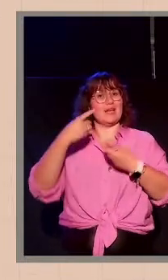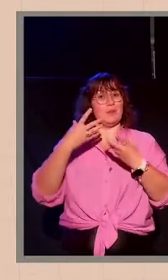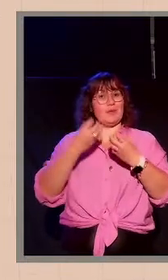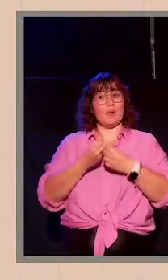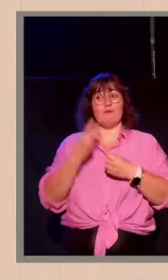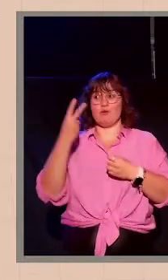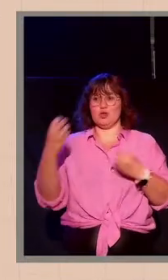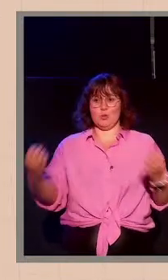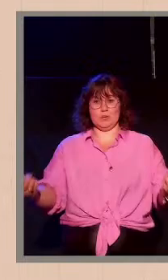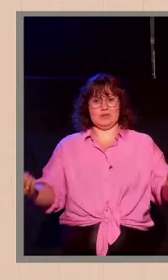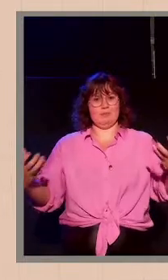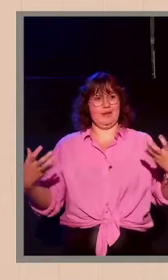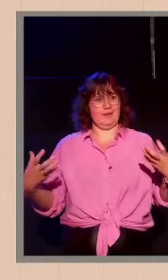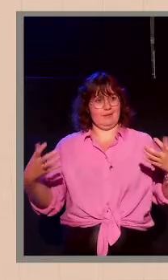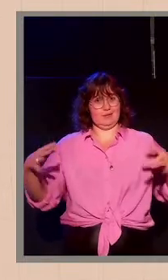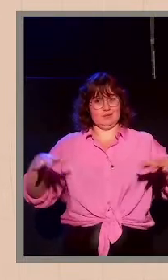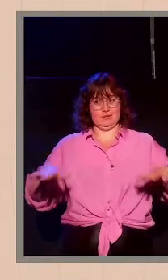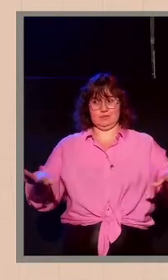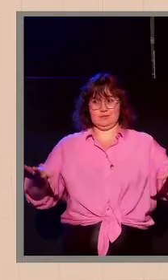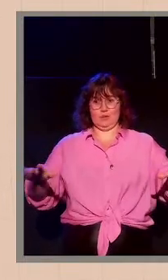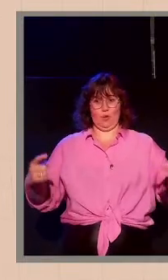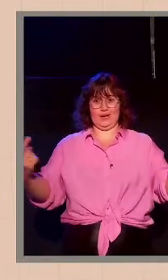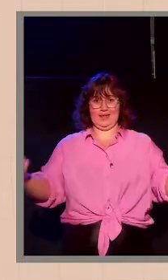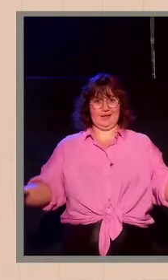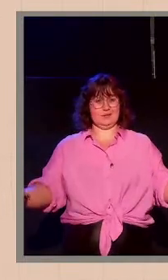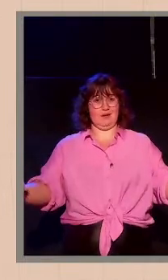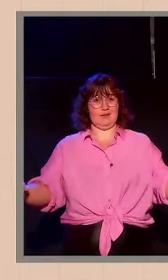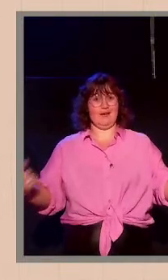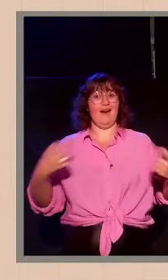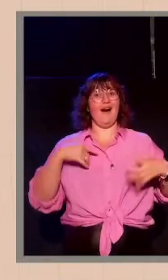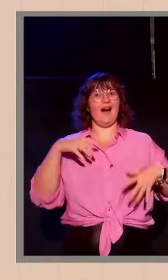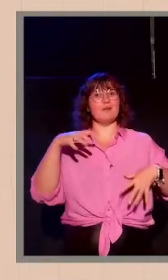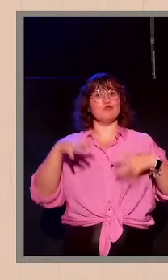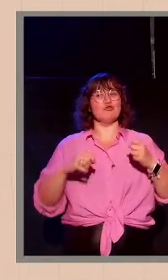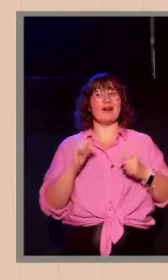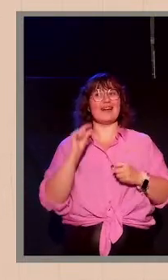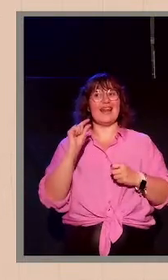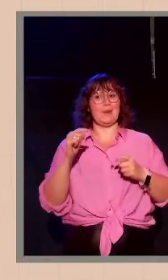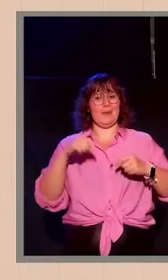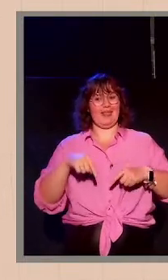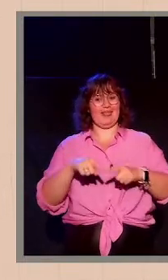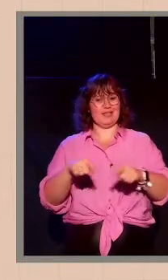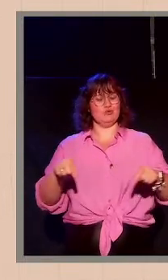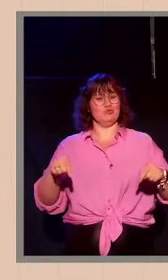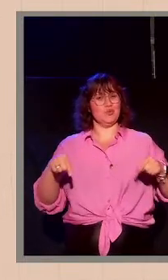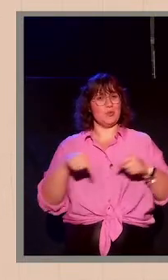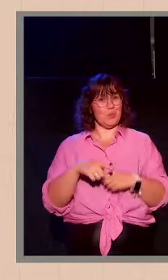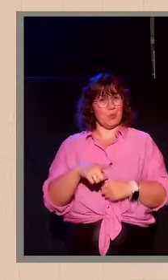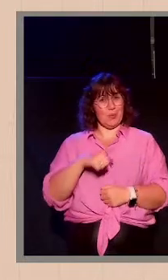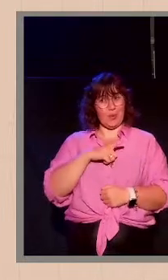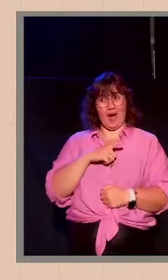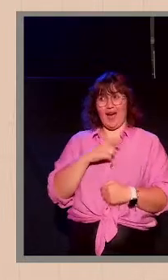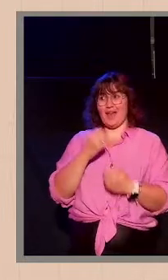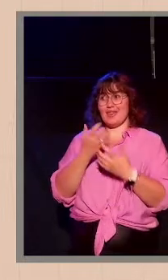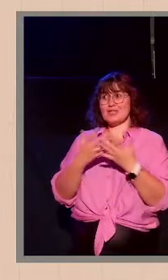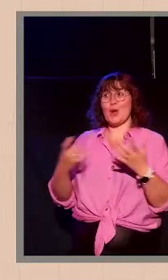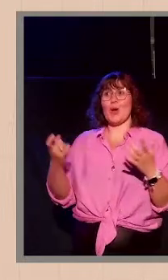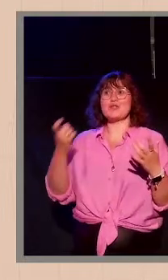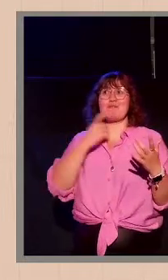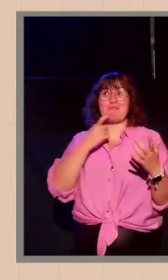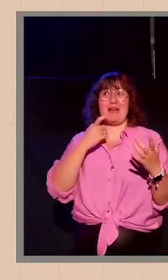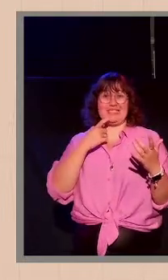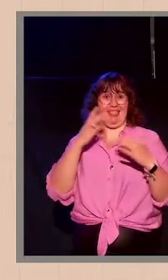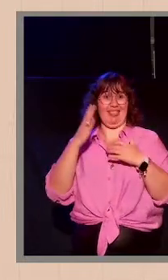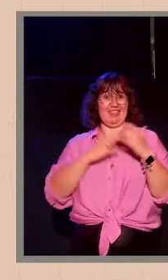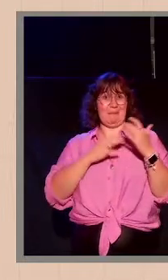speakers, so really it's only just going from side to side. I'm struggling a little bit in here because there's a lot of metal in this